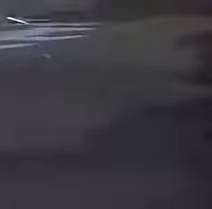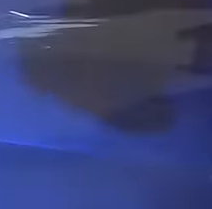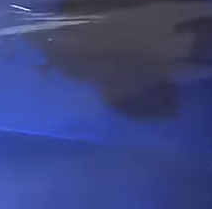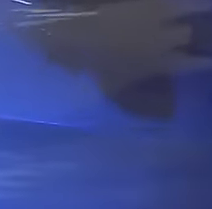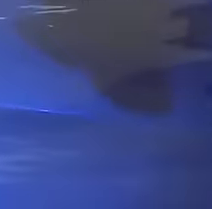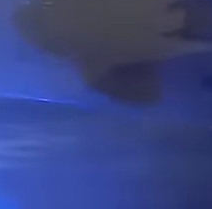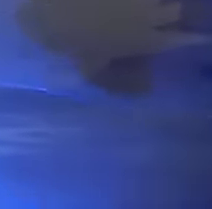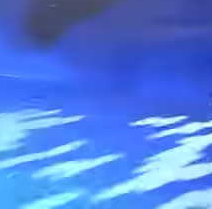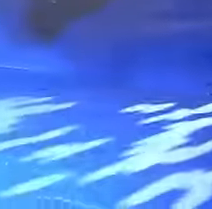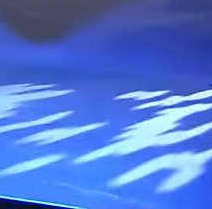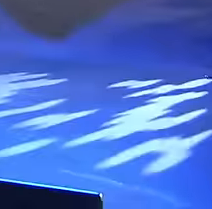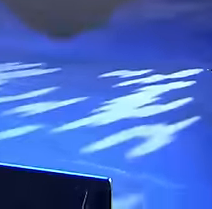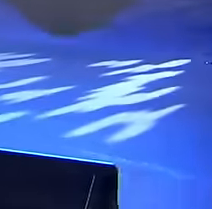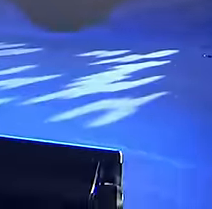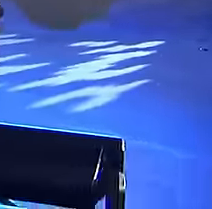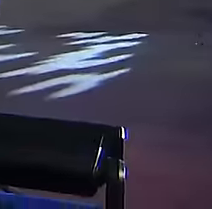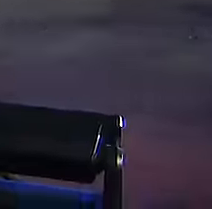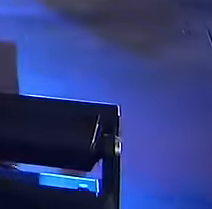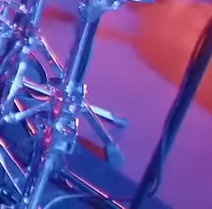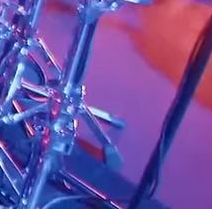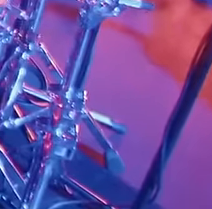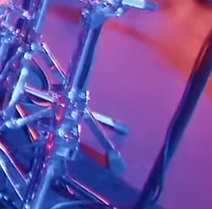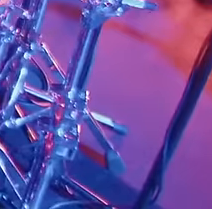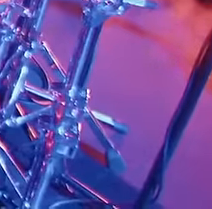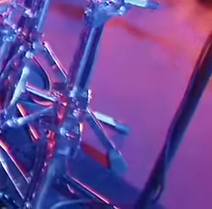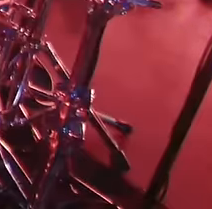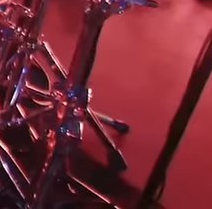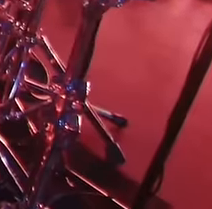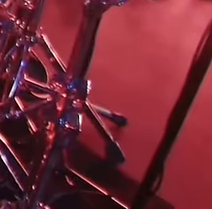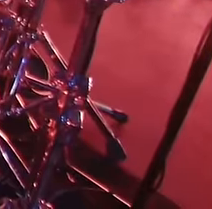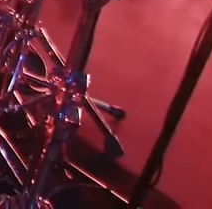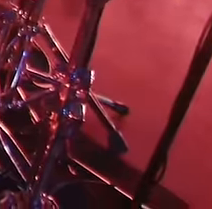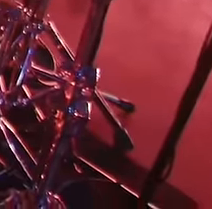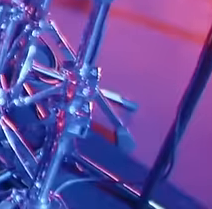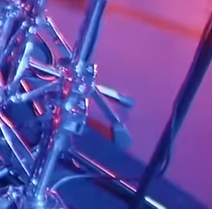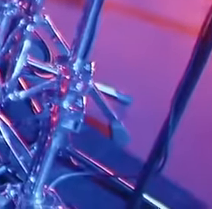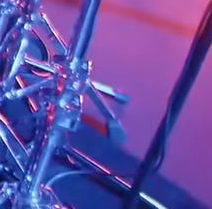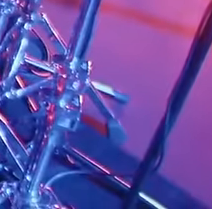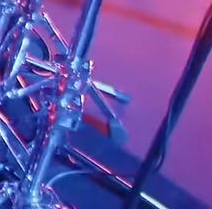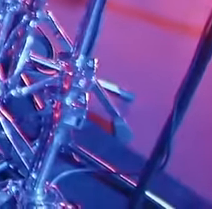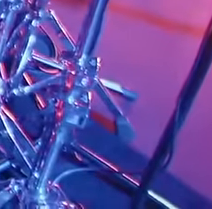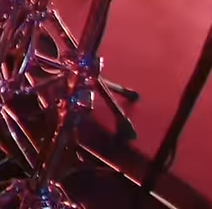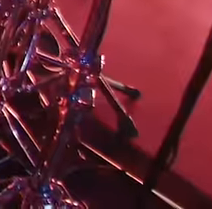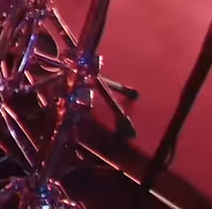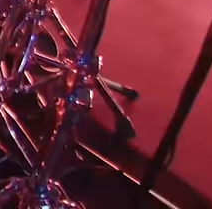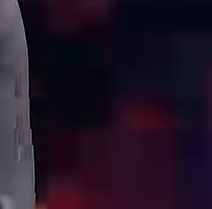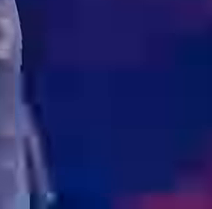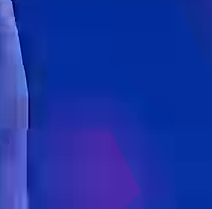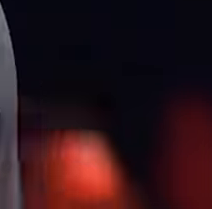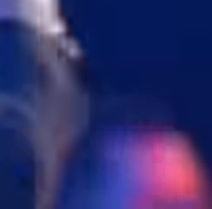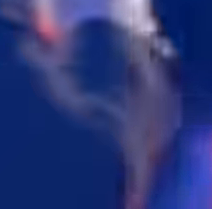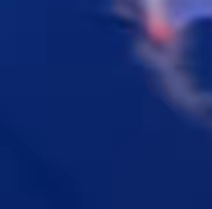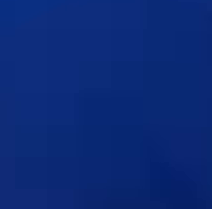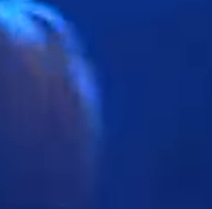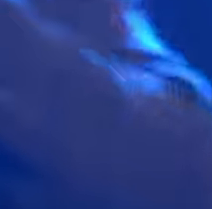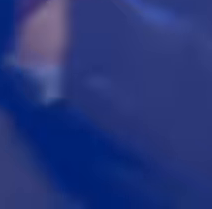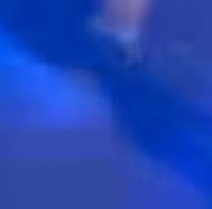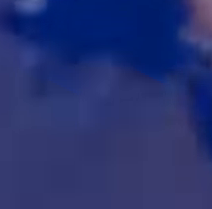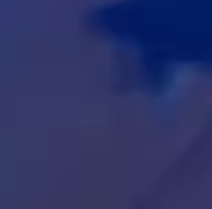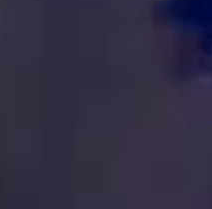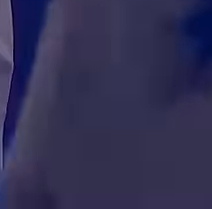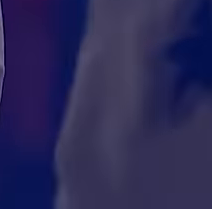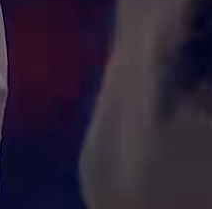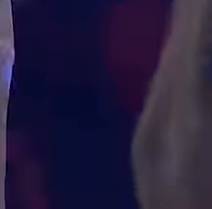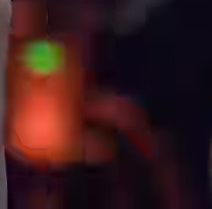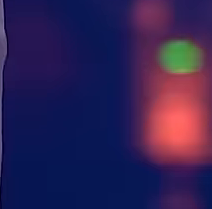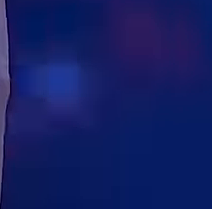We still believe. Sick, please don't. Please don't care. All that guilt and shame. All that guilt and shame. Give it up. Give it up. Say he'll take it away.